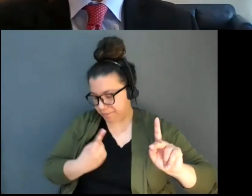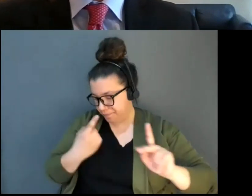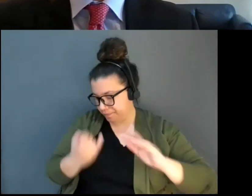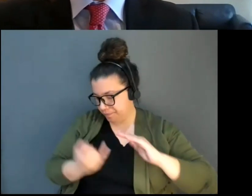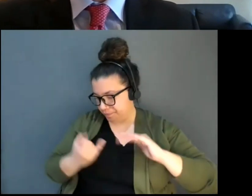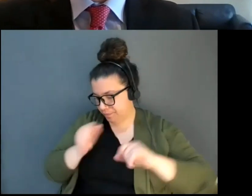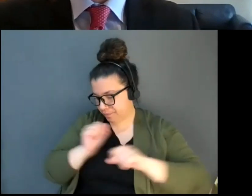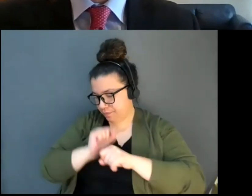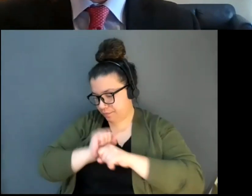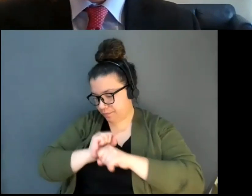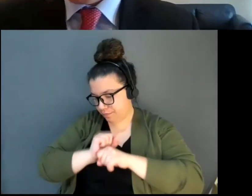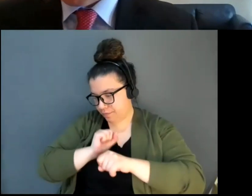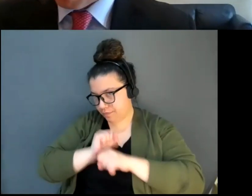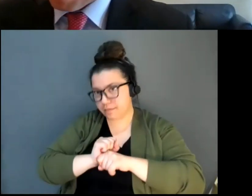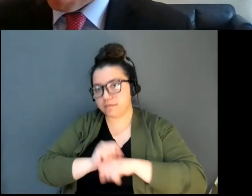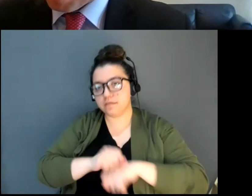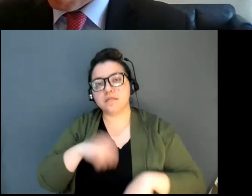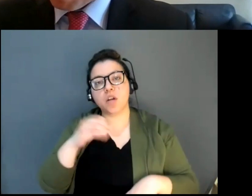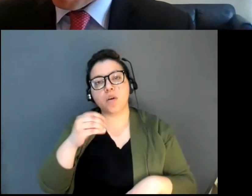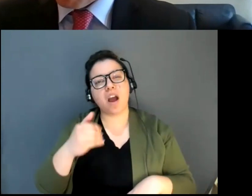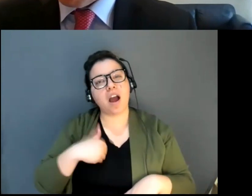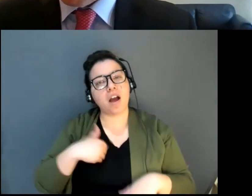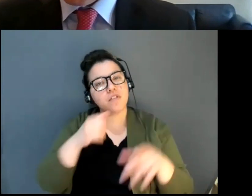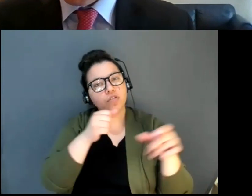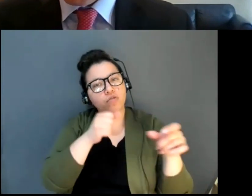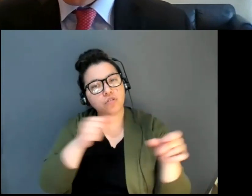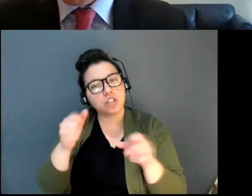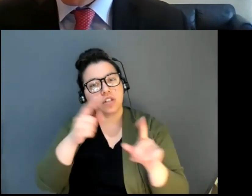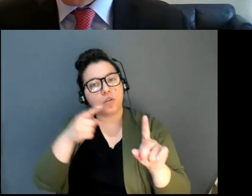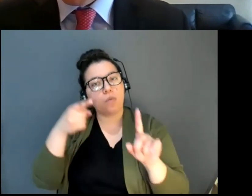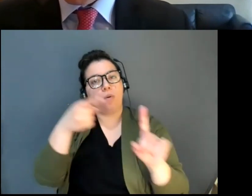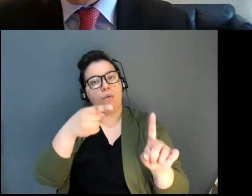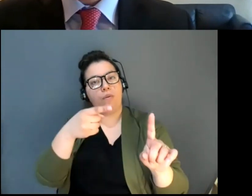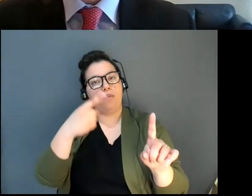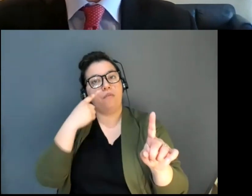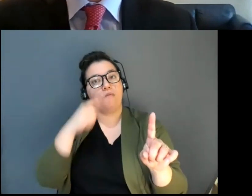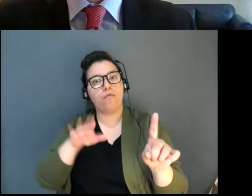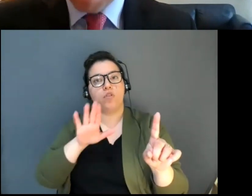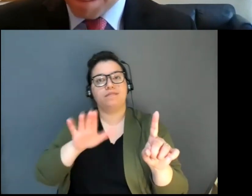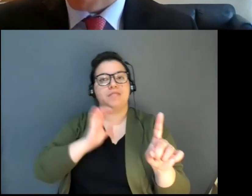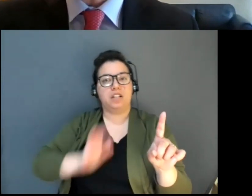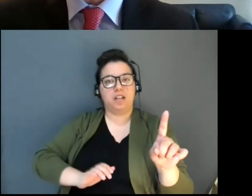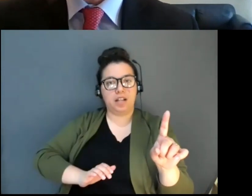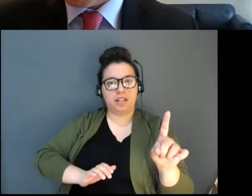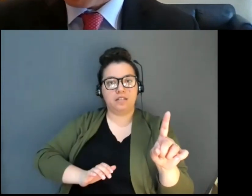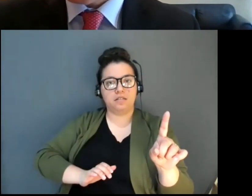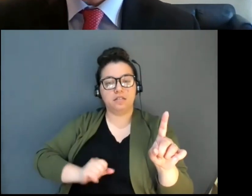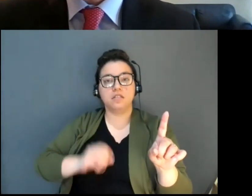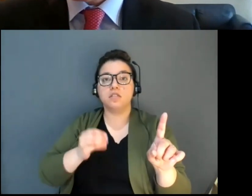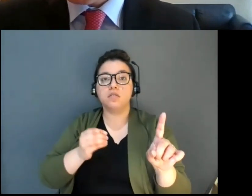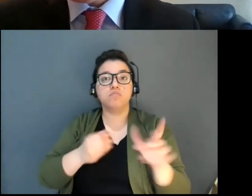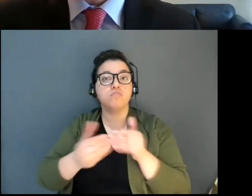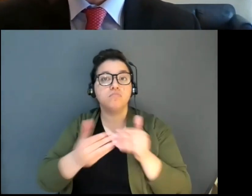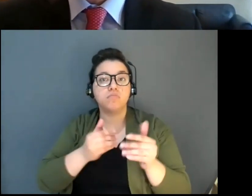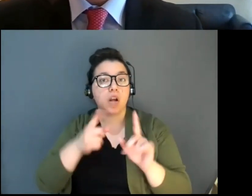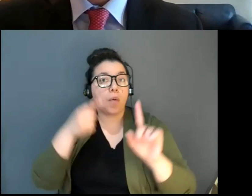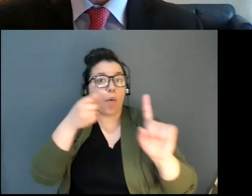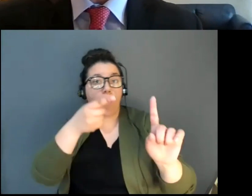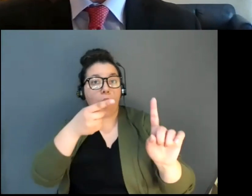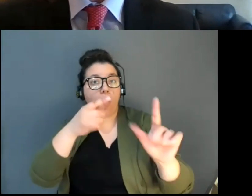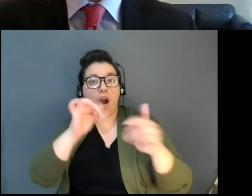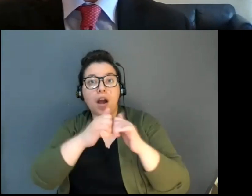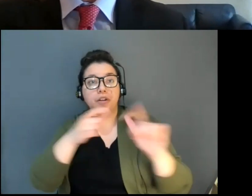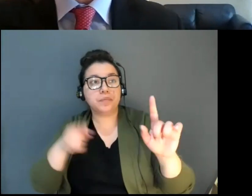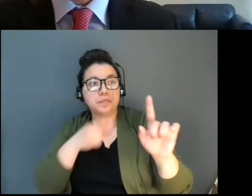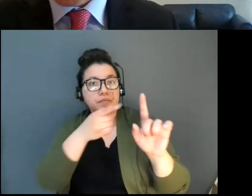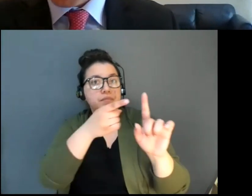Lawyers have a strategic objective to meet for their respective clients. And no matter how you get there, you can go to court, you